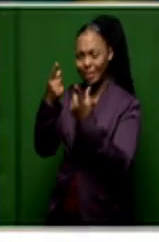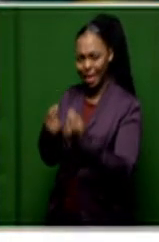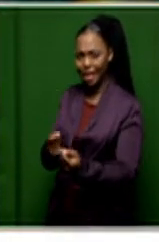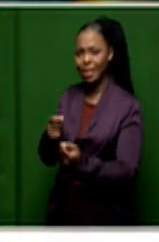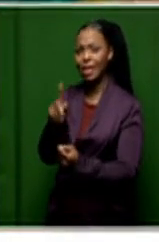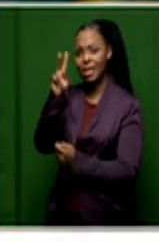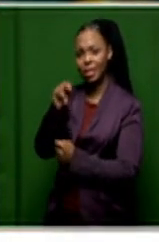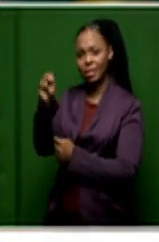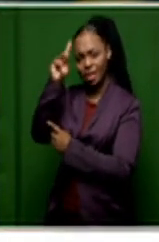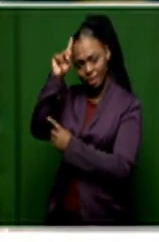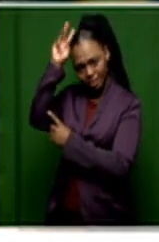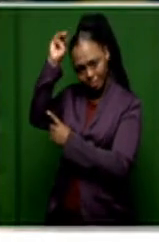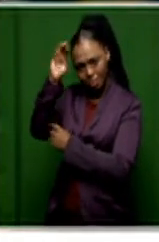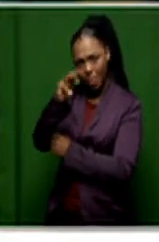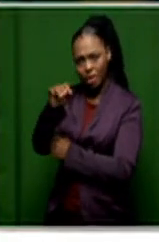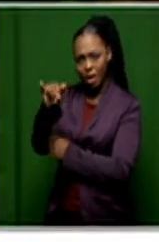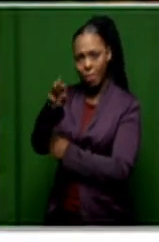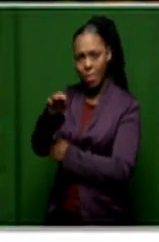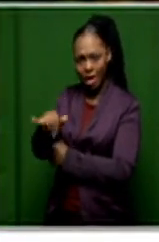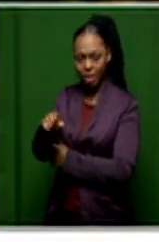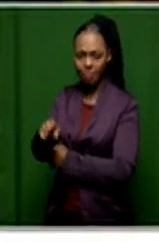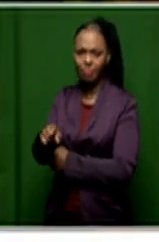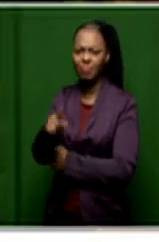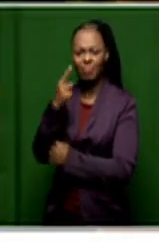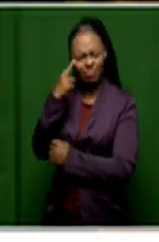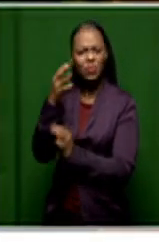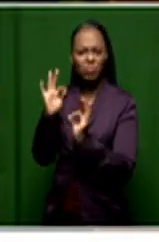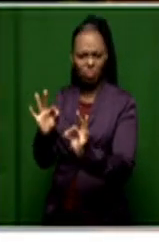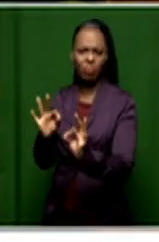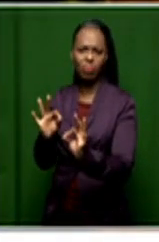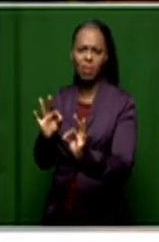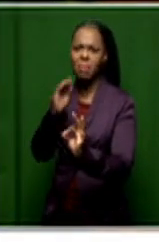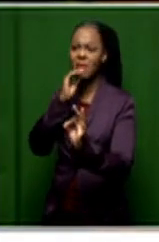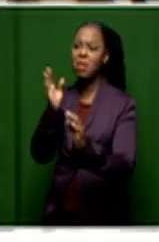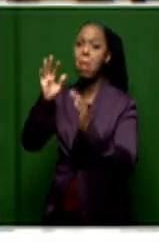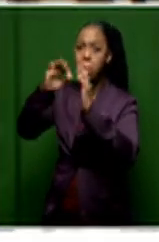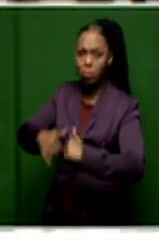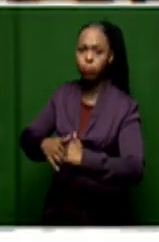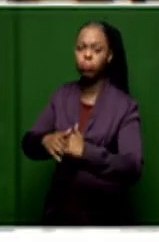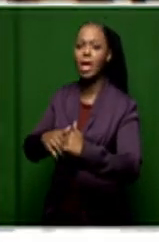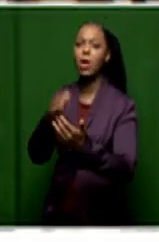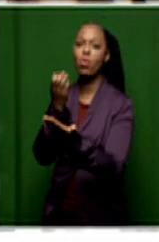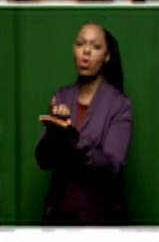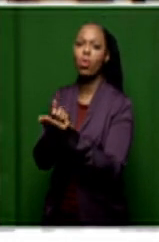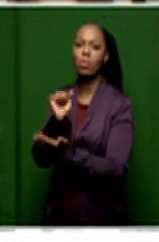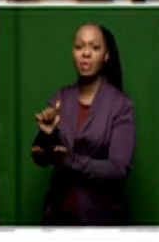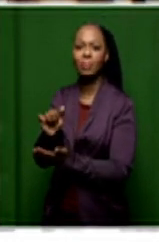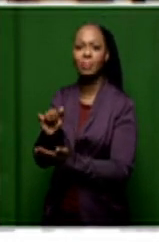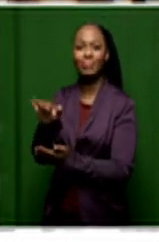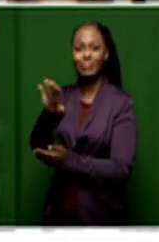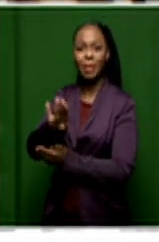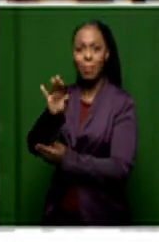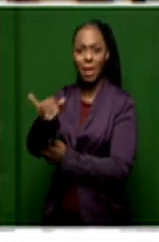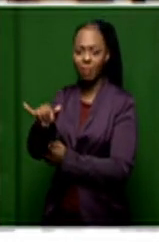the correct thing. And that will not kill off the economy of Nelson Mandela Bay. Just having a curfew from 10